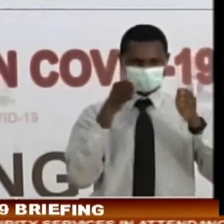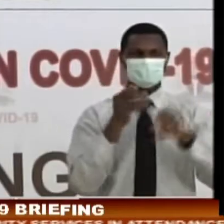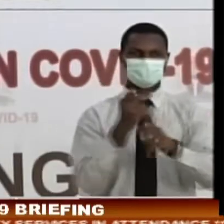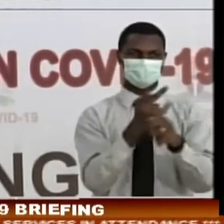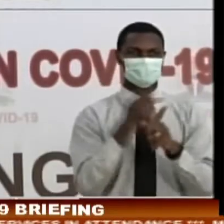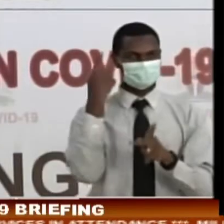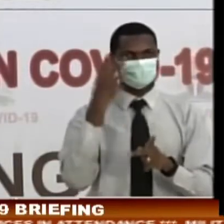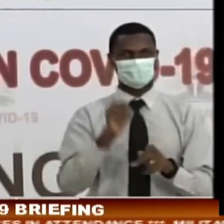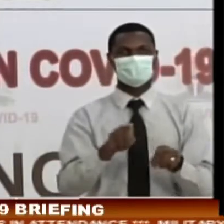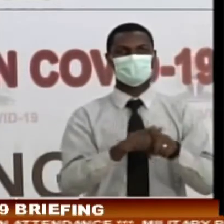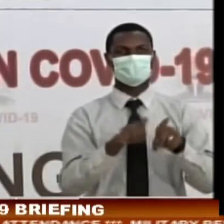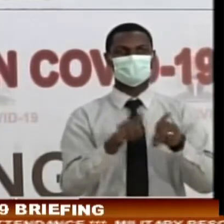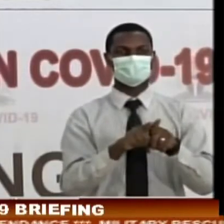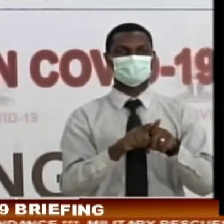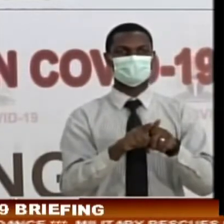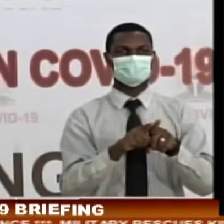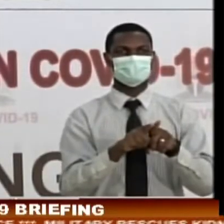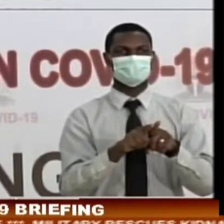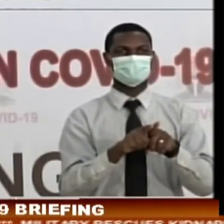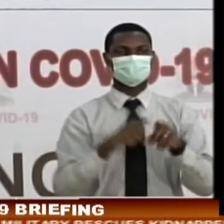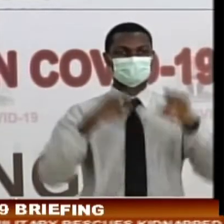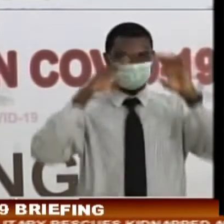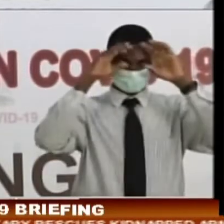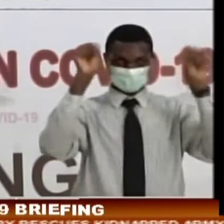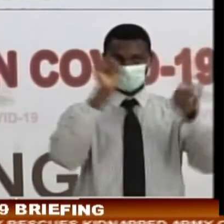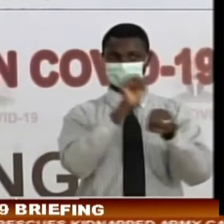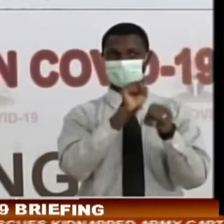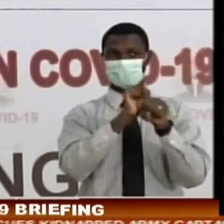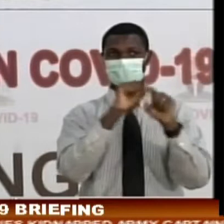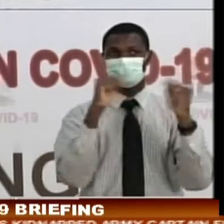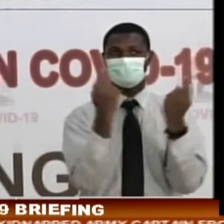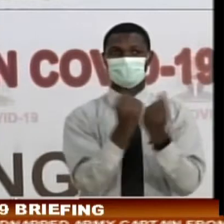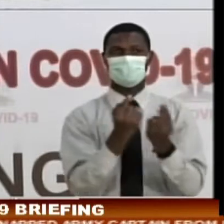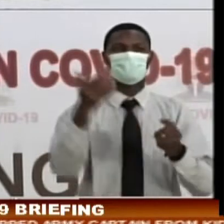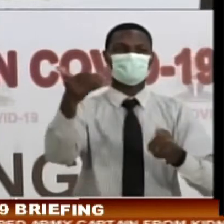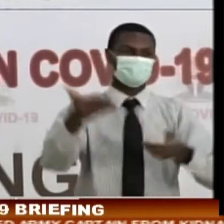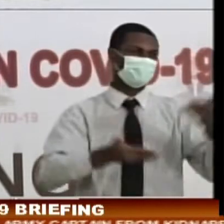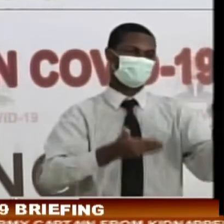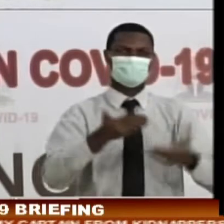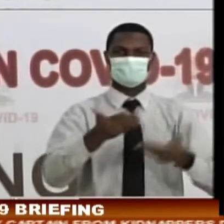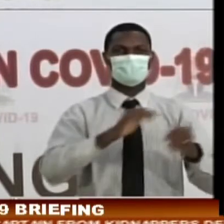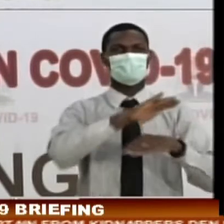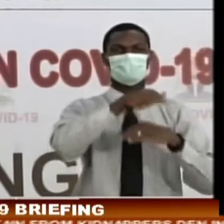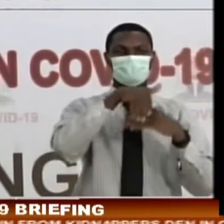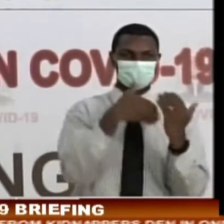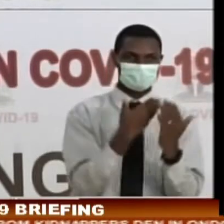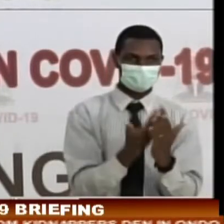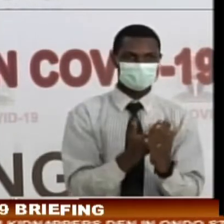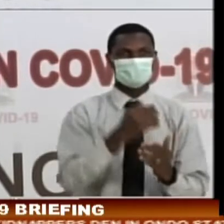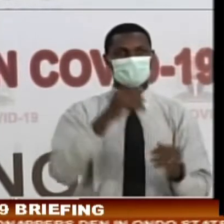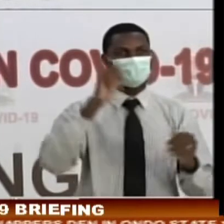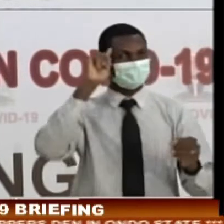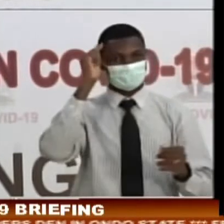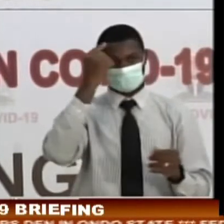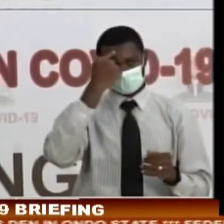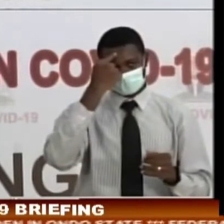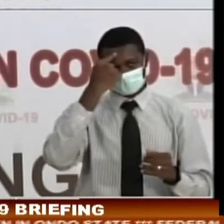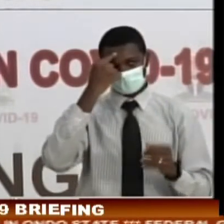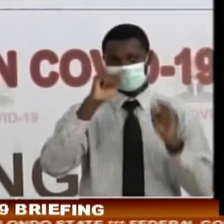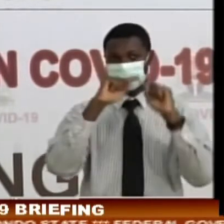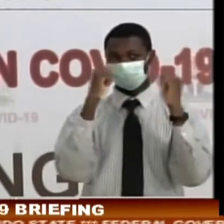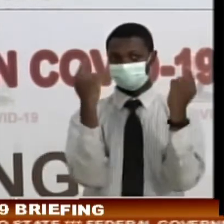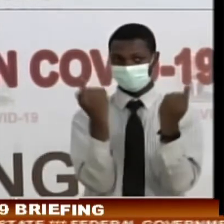effort the presidential task force welcomes the resolution of the Nigeria Governor Forum to take